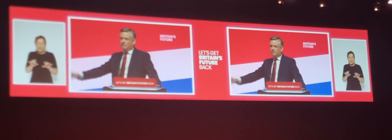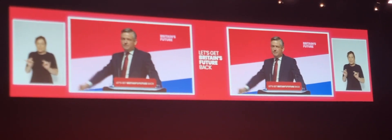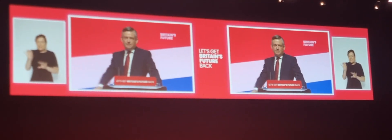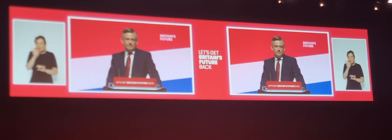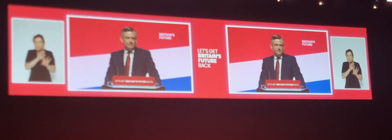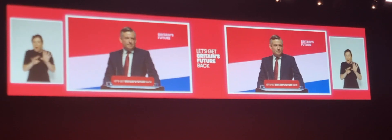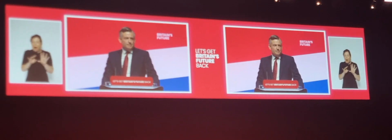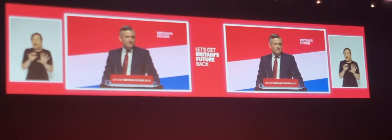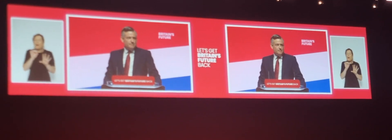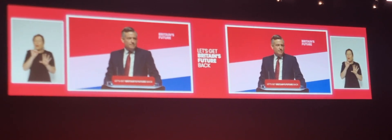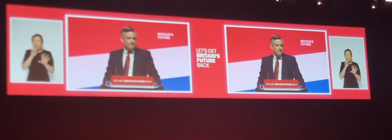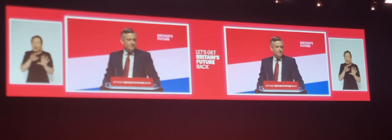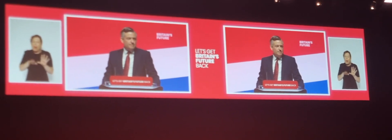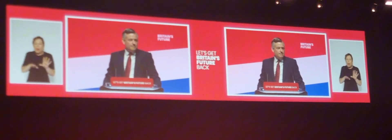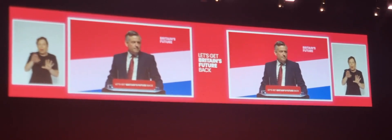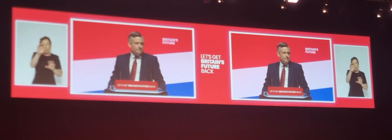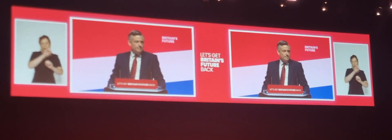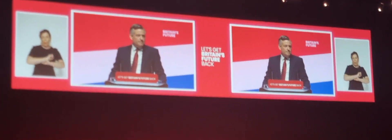too.